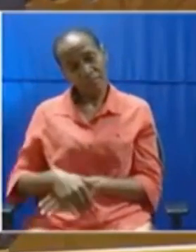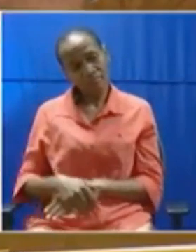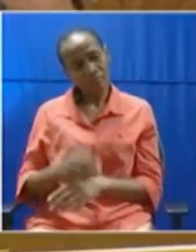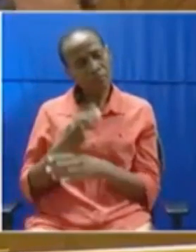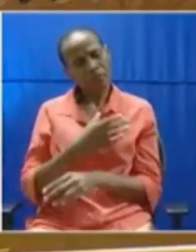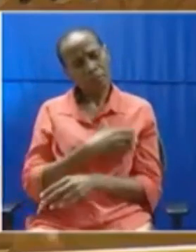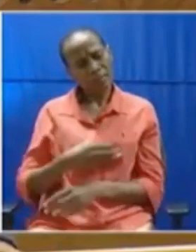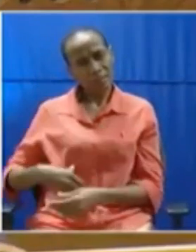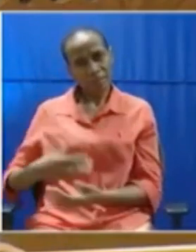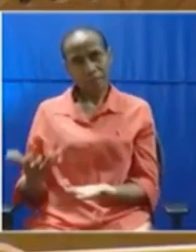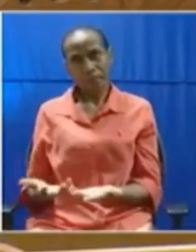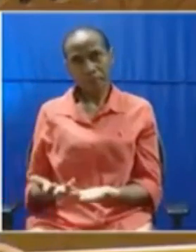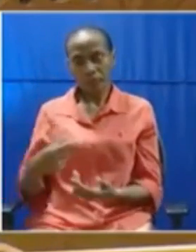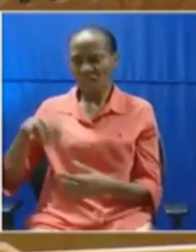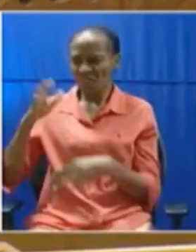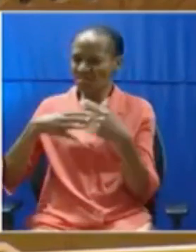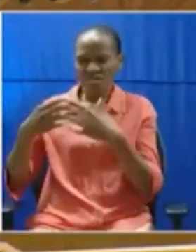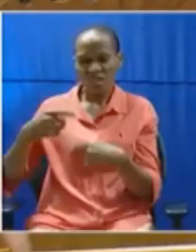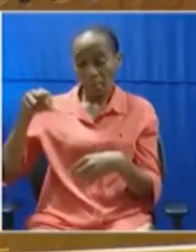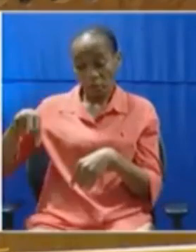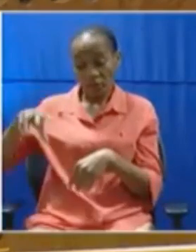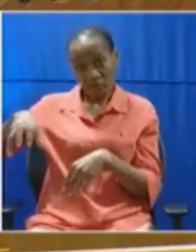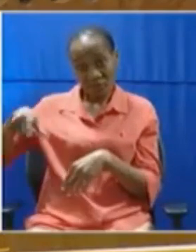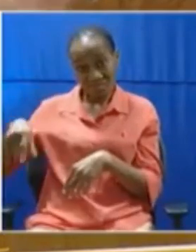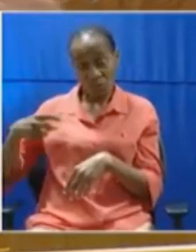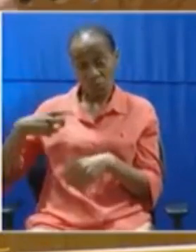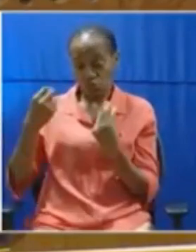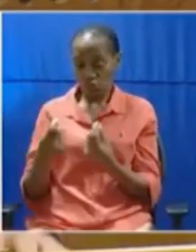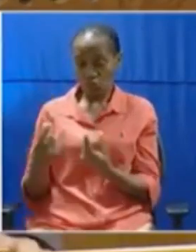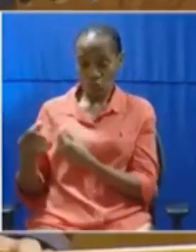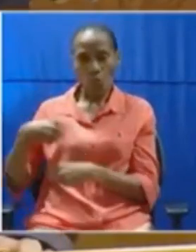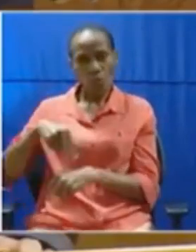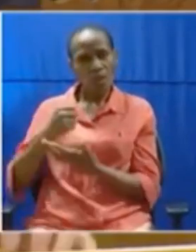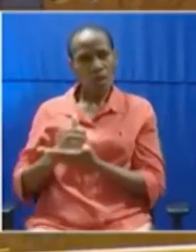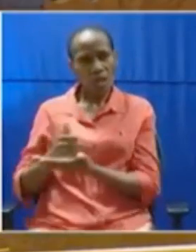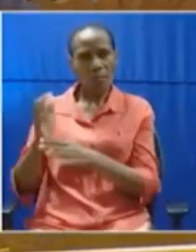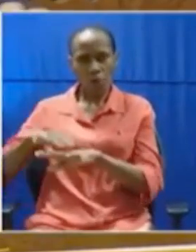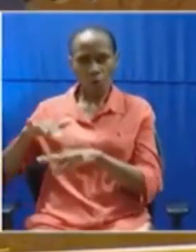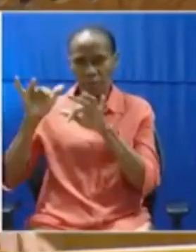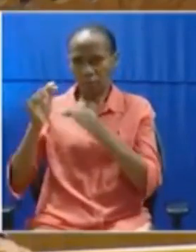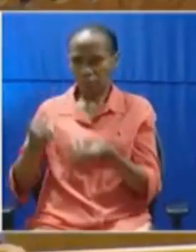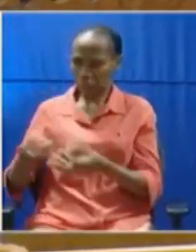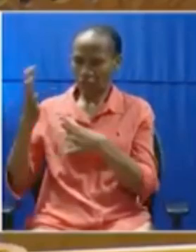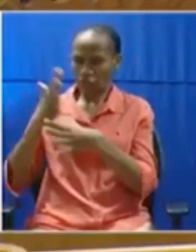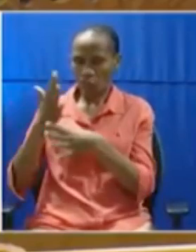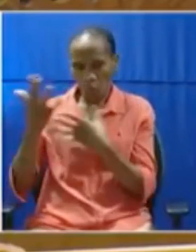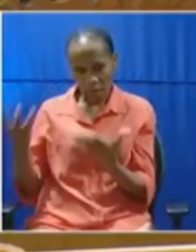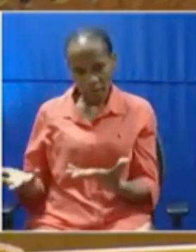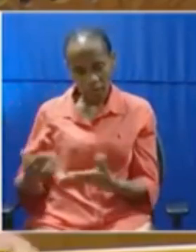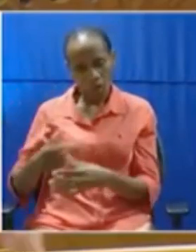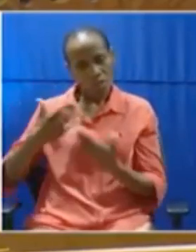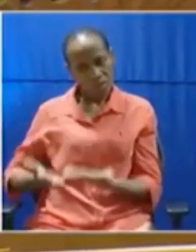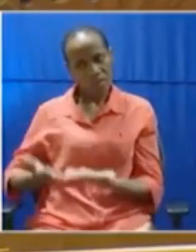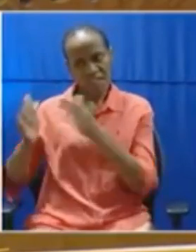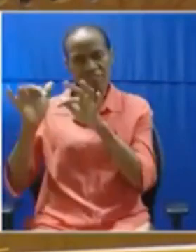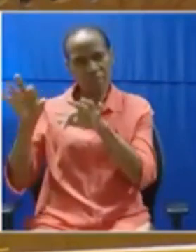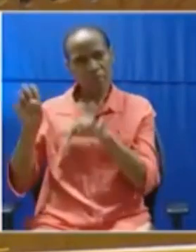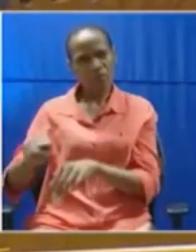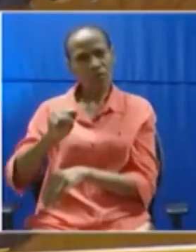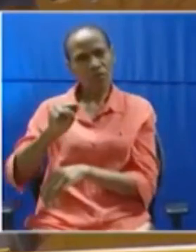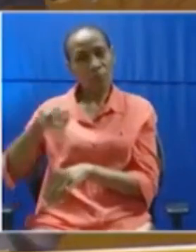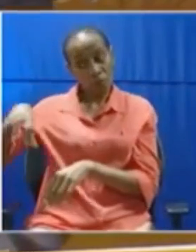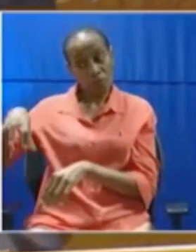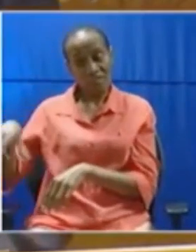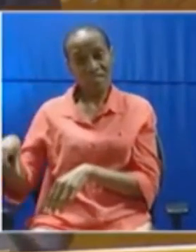President, whatever we do in this province, we do to create growth and jobs. We do it for the people of the Western Cape, but we